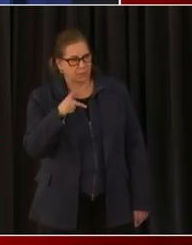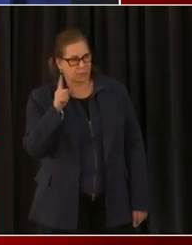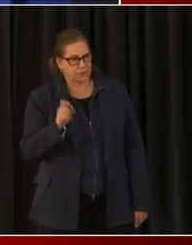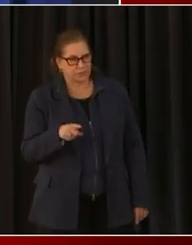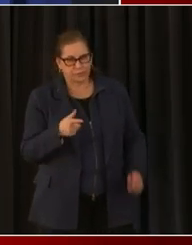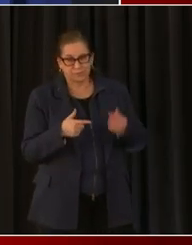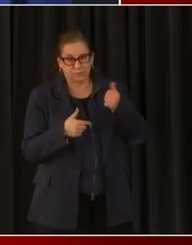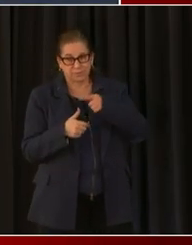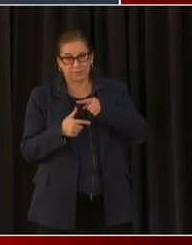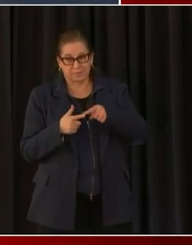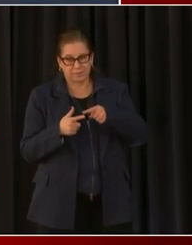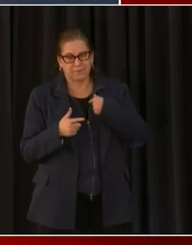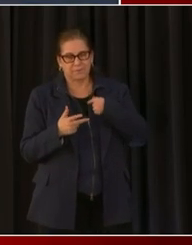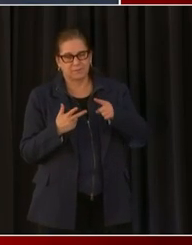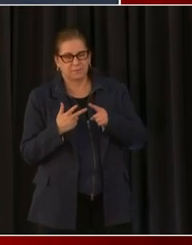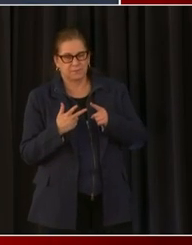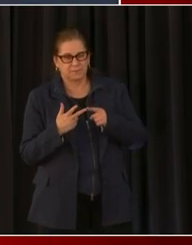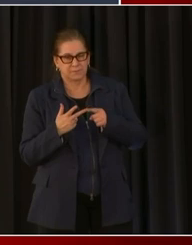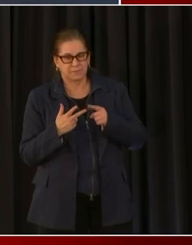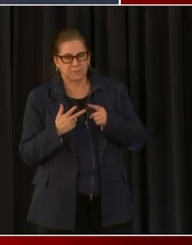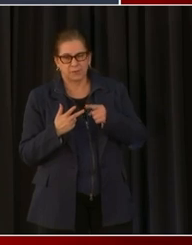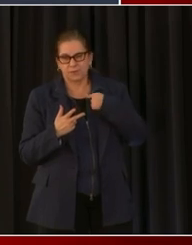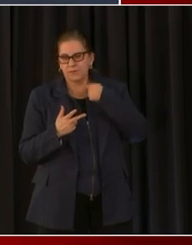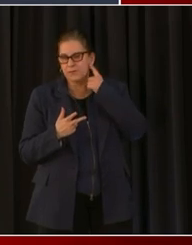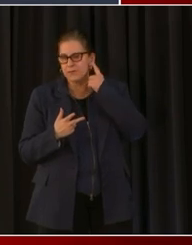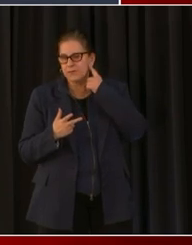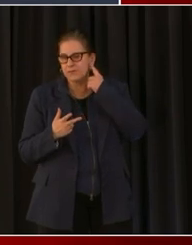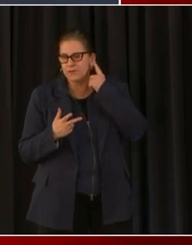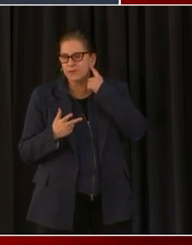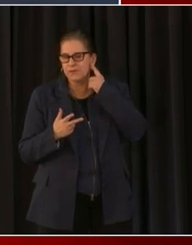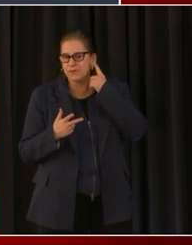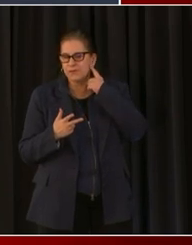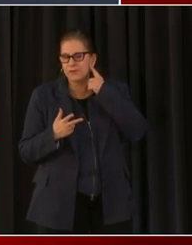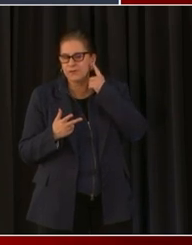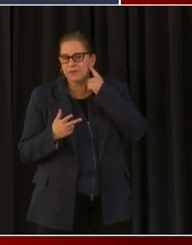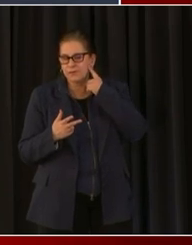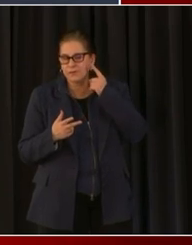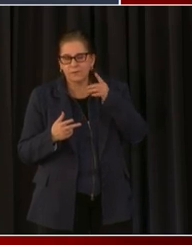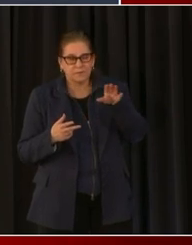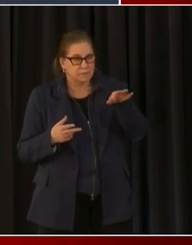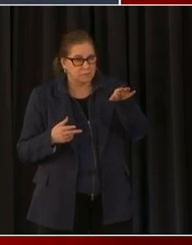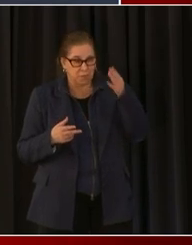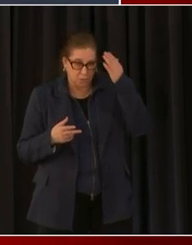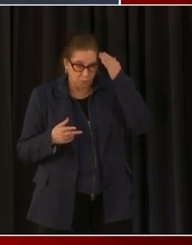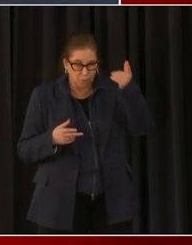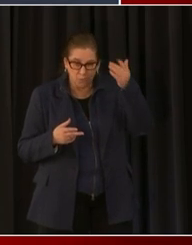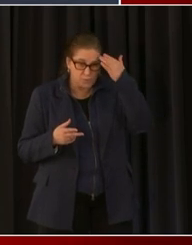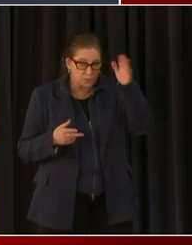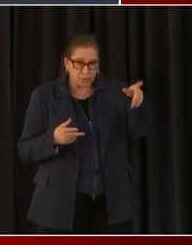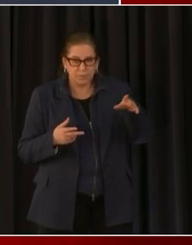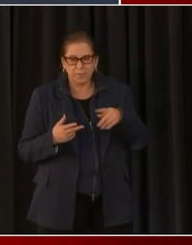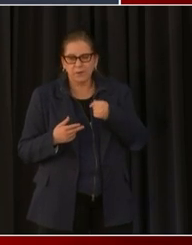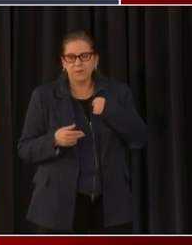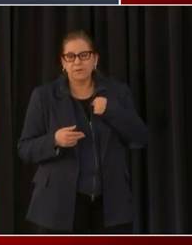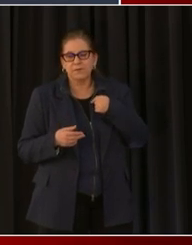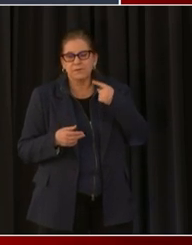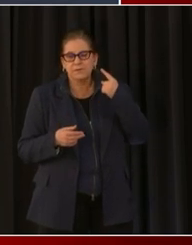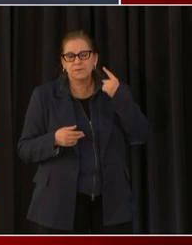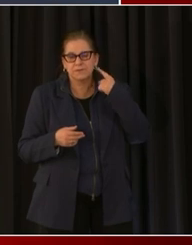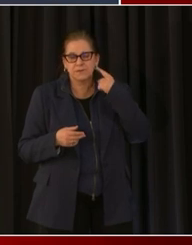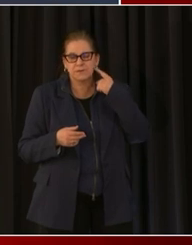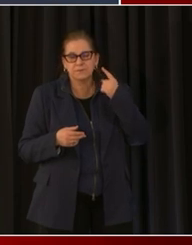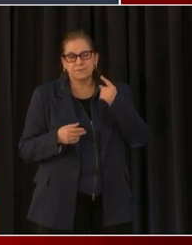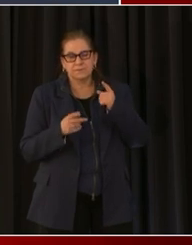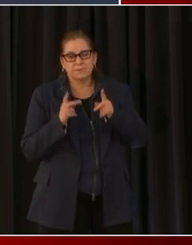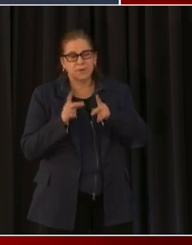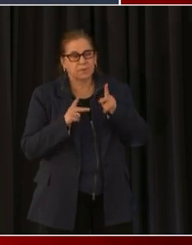was, Mayor, I'm told you're aware of this, but we're hearing that some folks, not sure how widespread it is, are not getting their direct deposit unemployment checks that